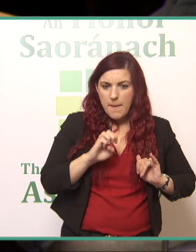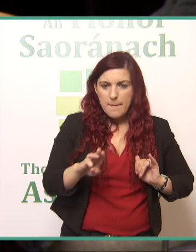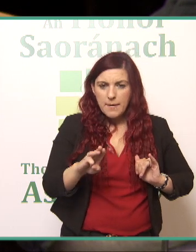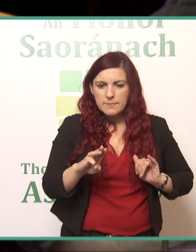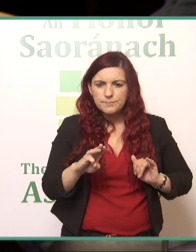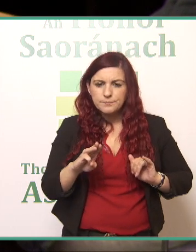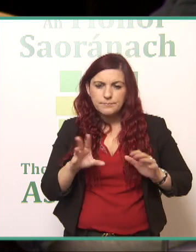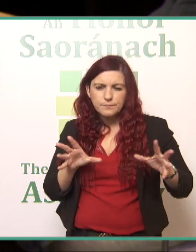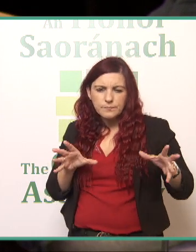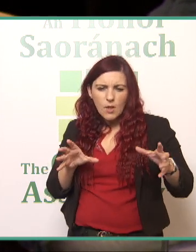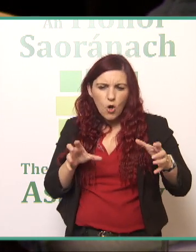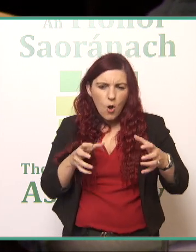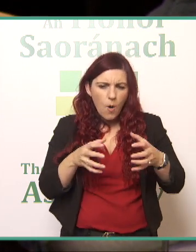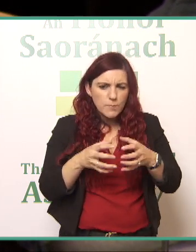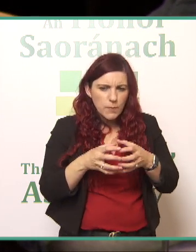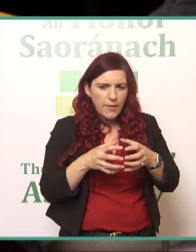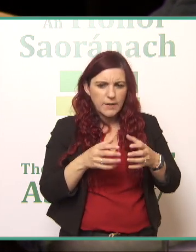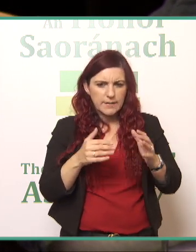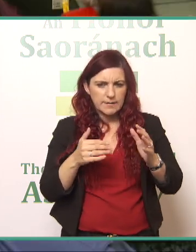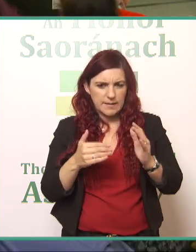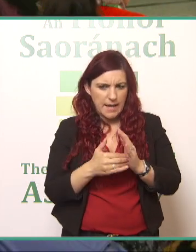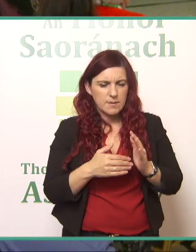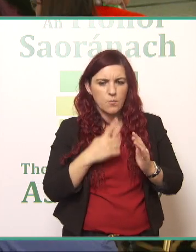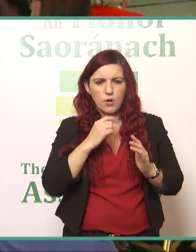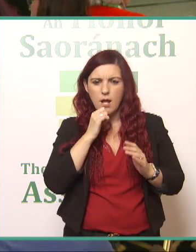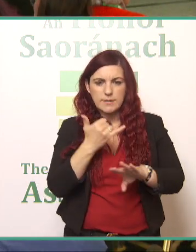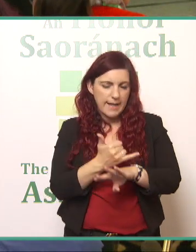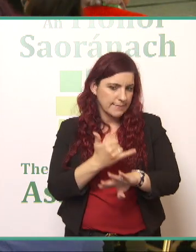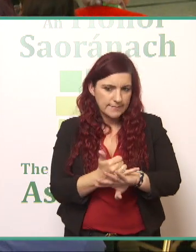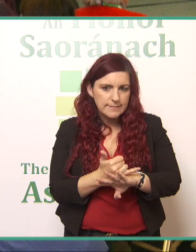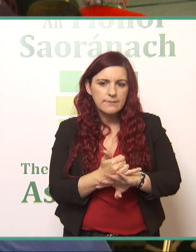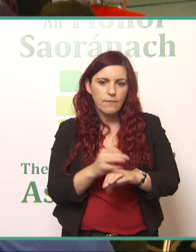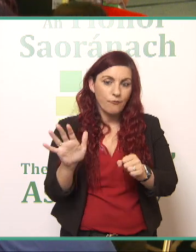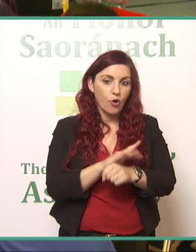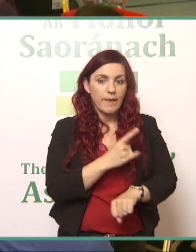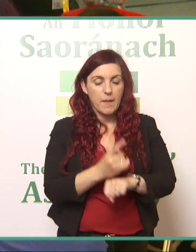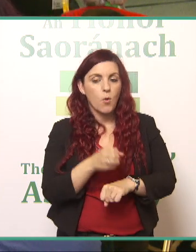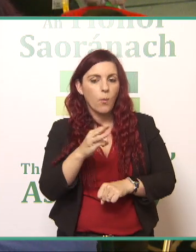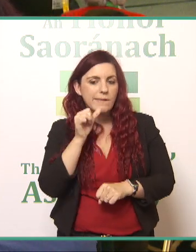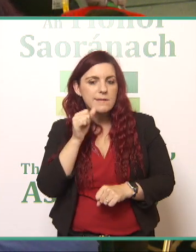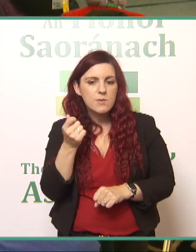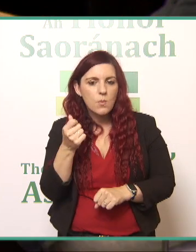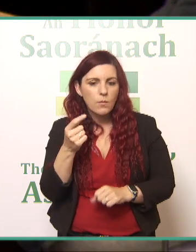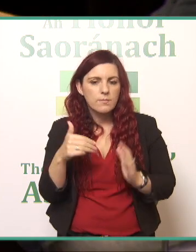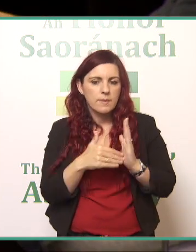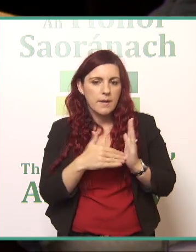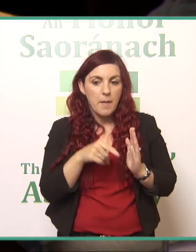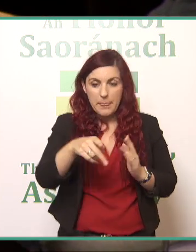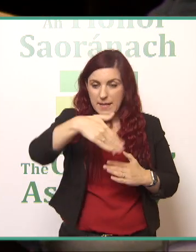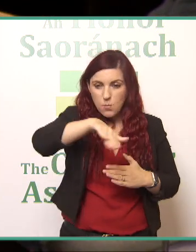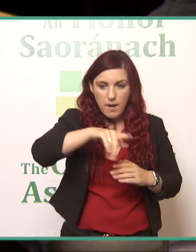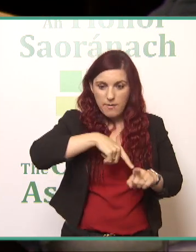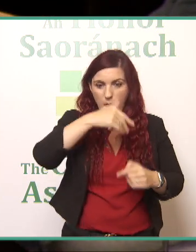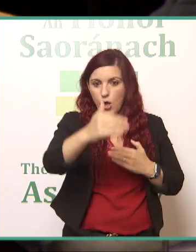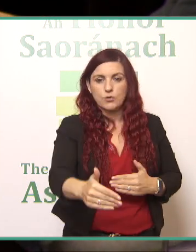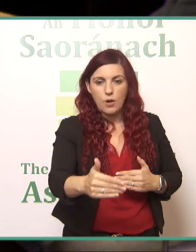quite there. James, in an answer to a question, said yesterday it's coming soon. But I think that's the place where a long-term commitment is needed for